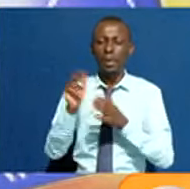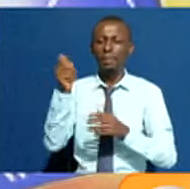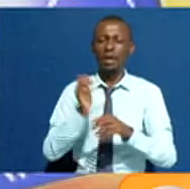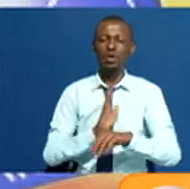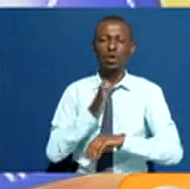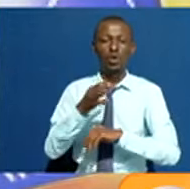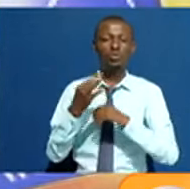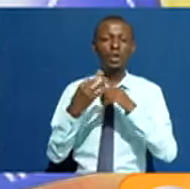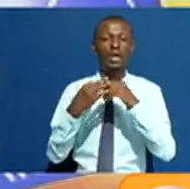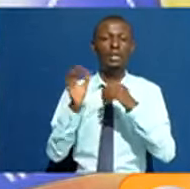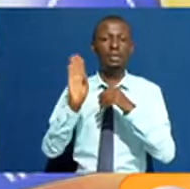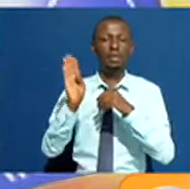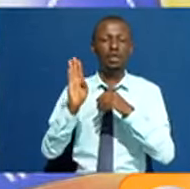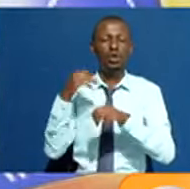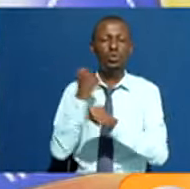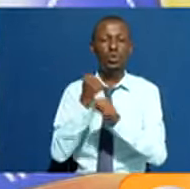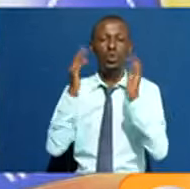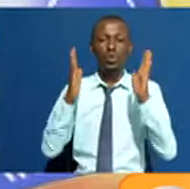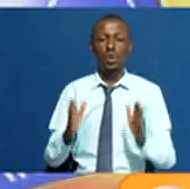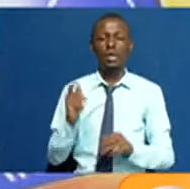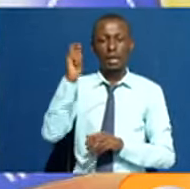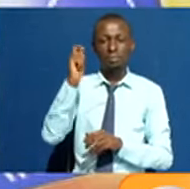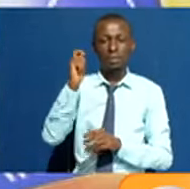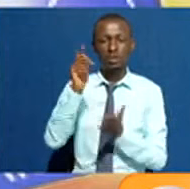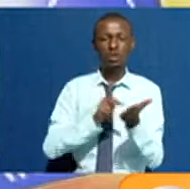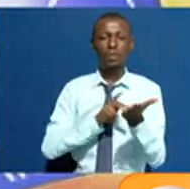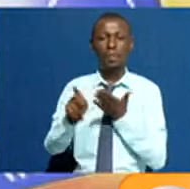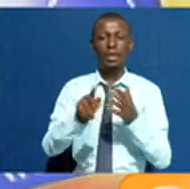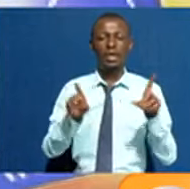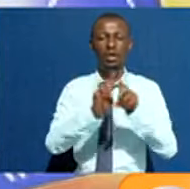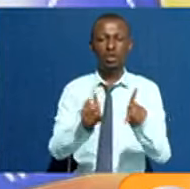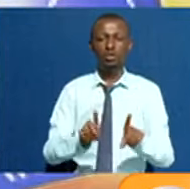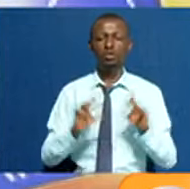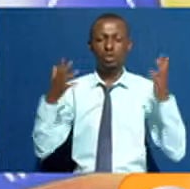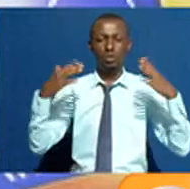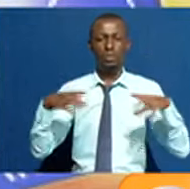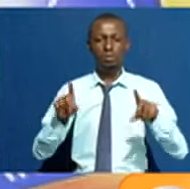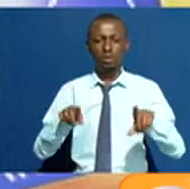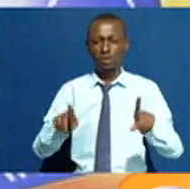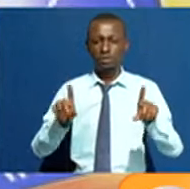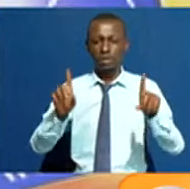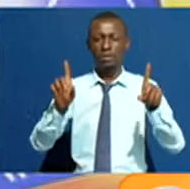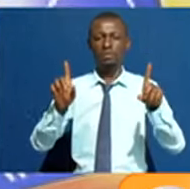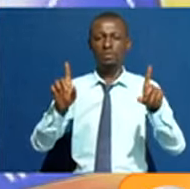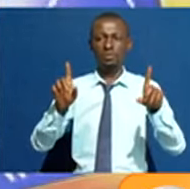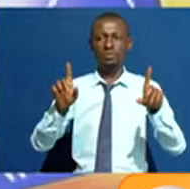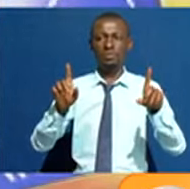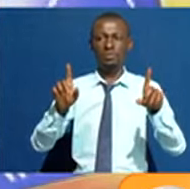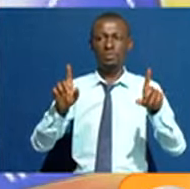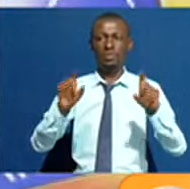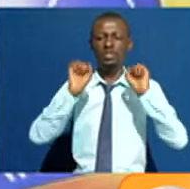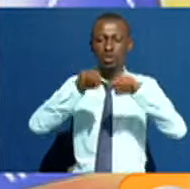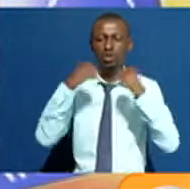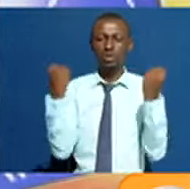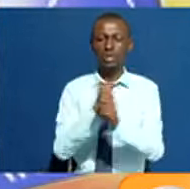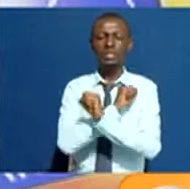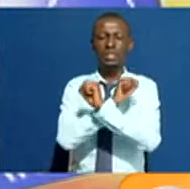shillings of workers' pension contributions, and simply, people that endanger the safety of the